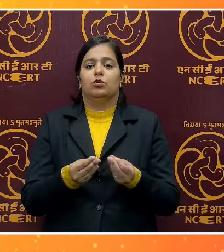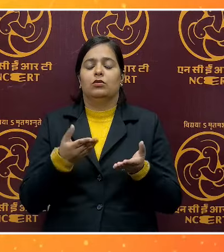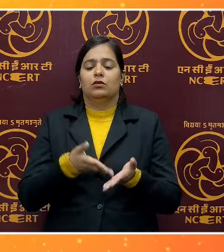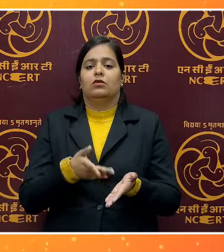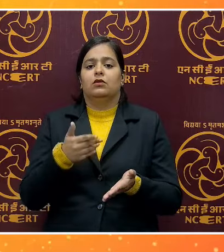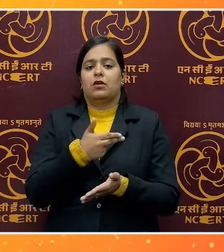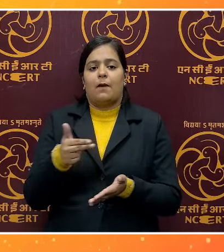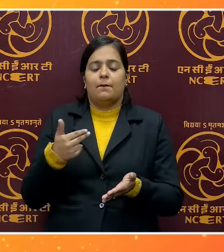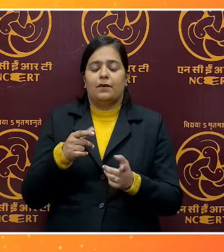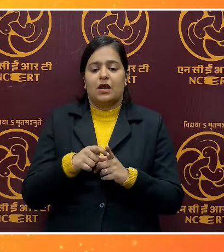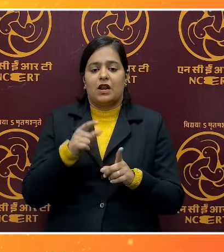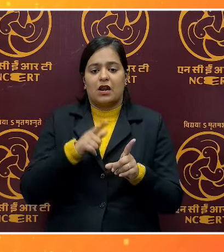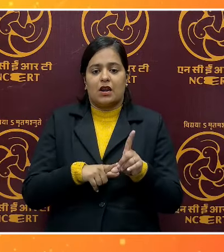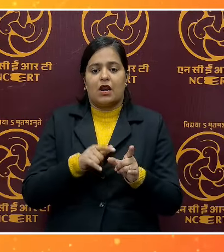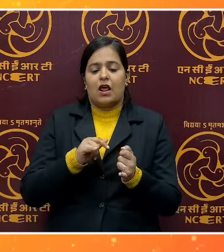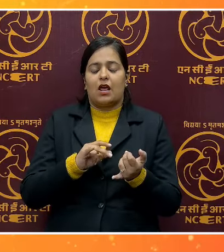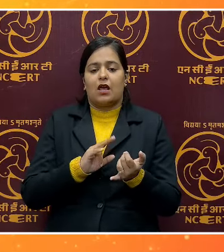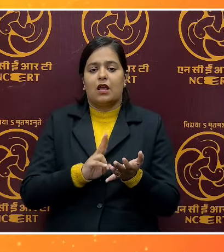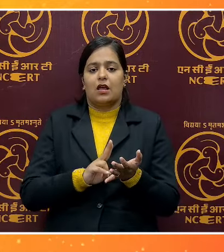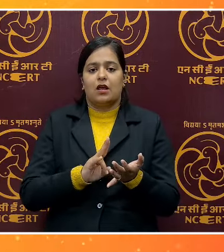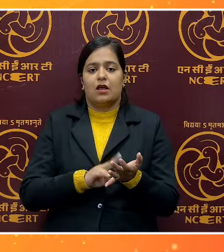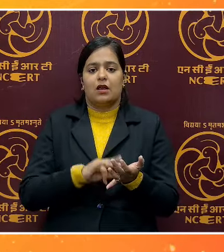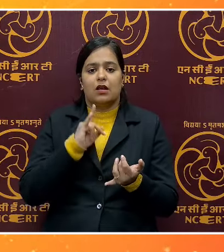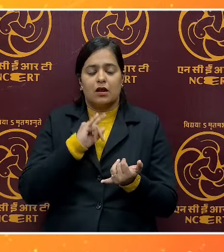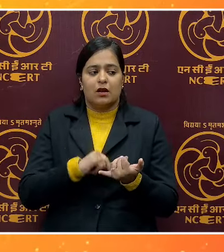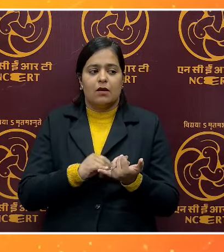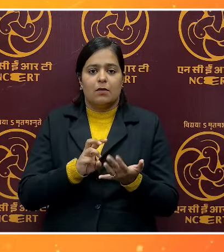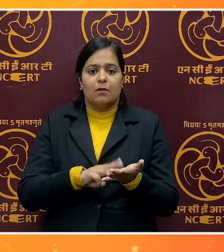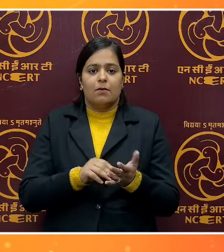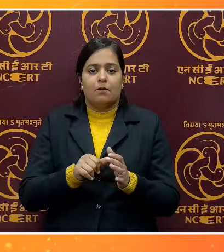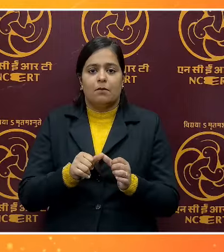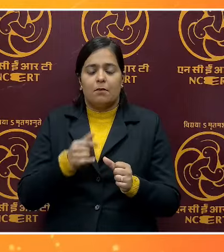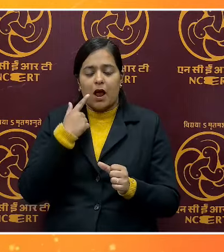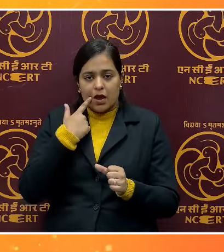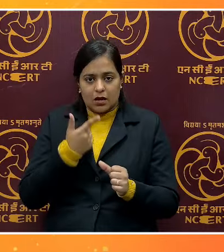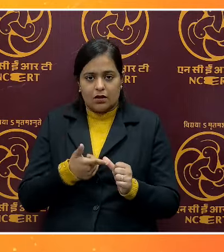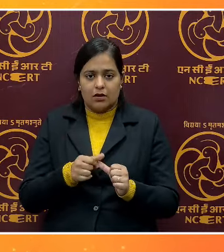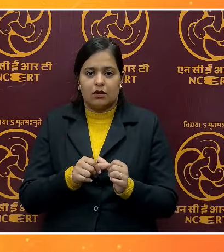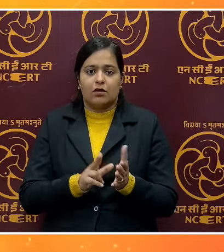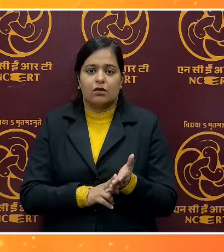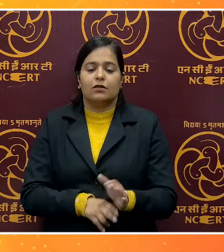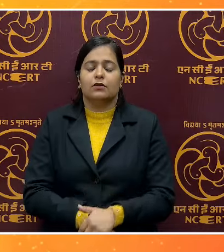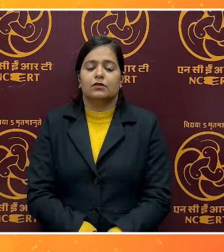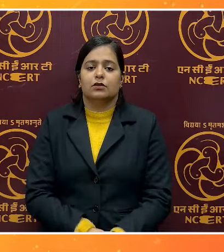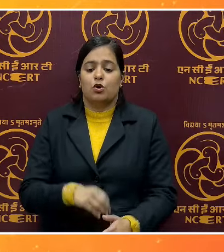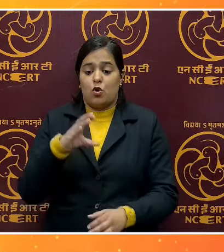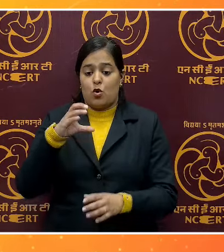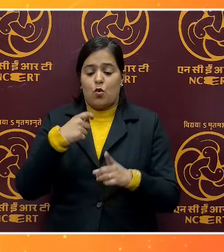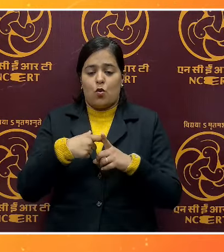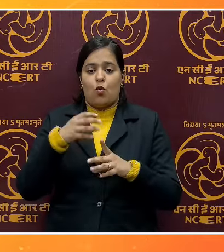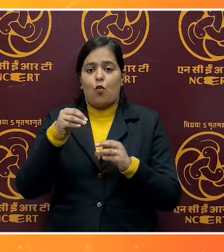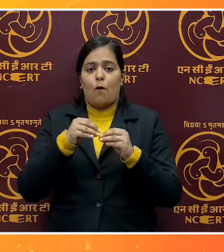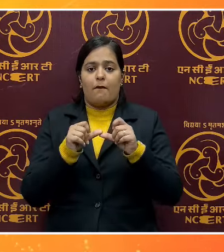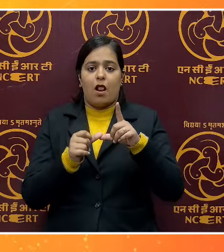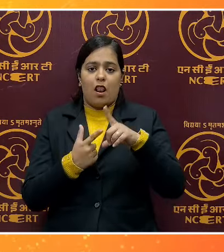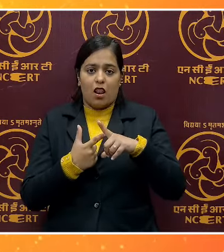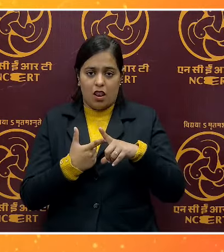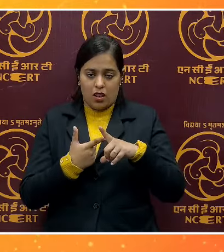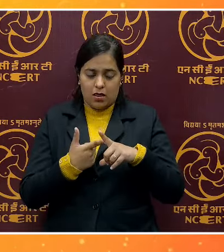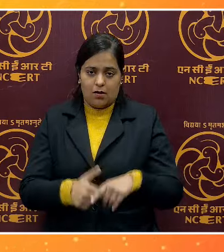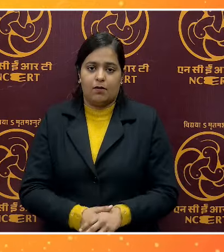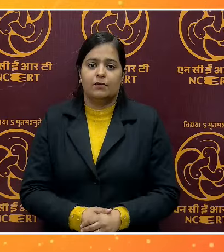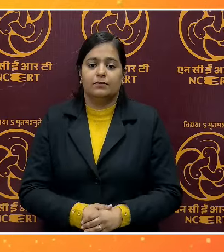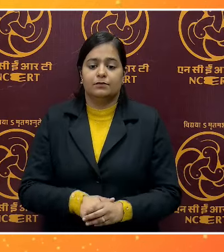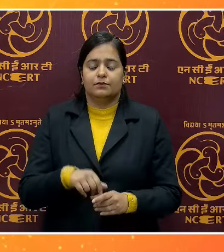like diamine. So, tris ethane 1,2 diamine, cobalt, oxidation state of cobalt is